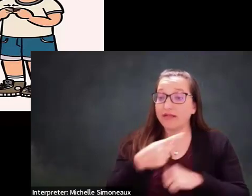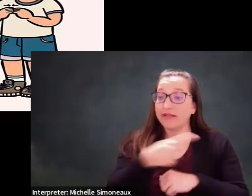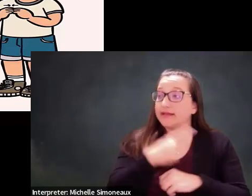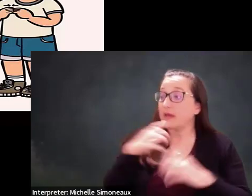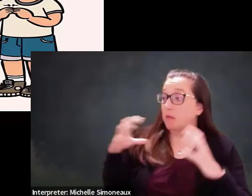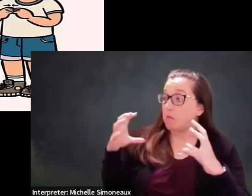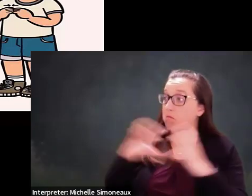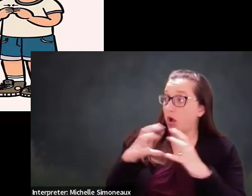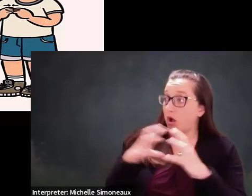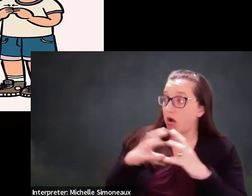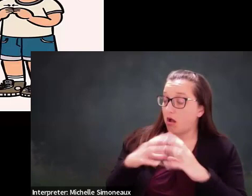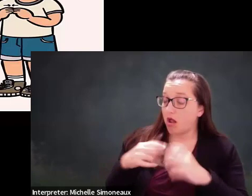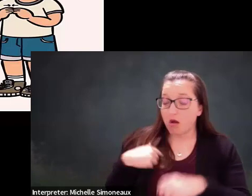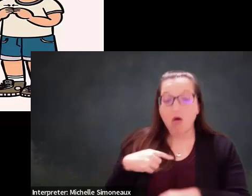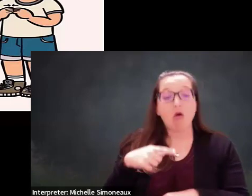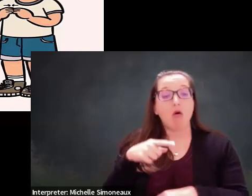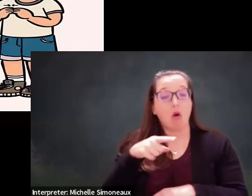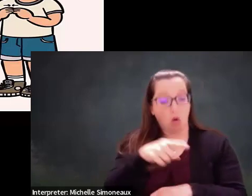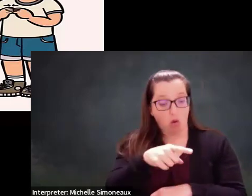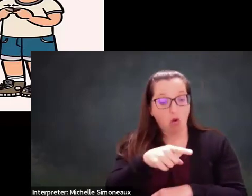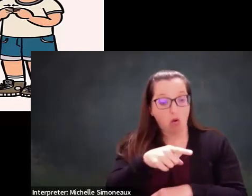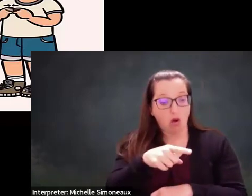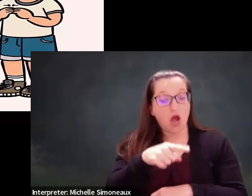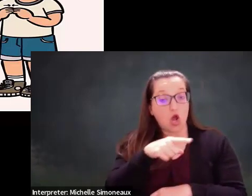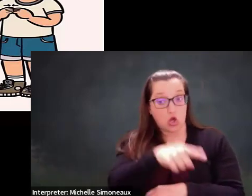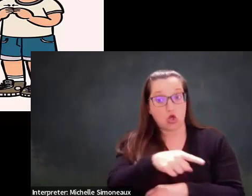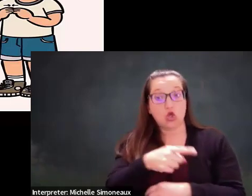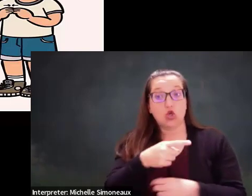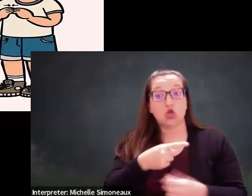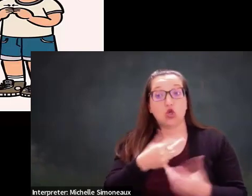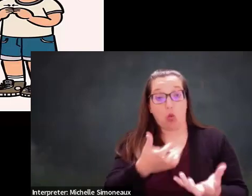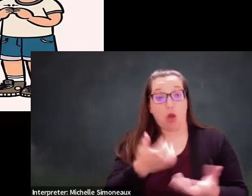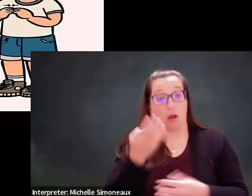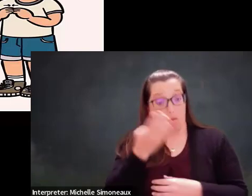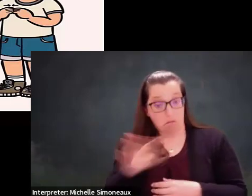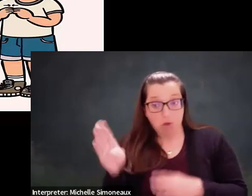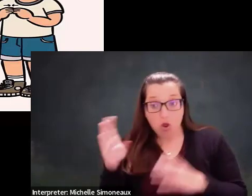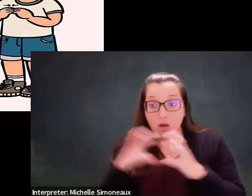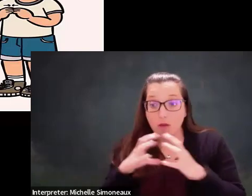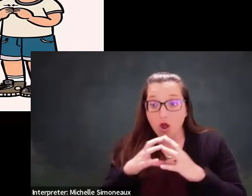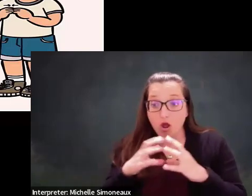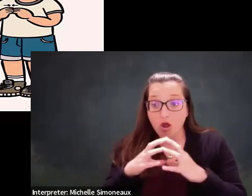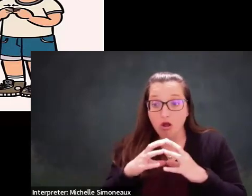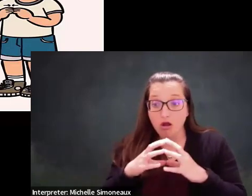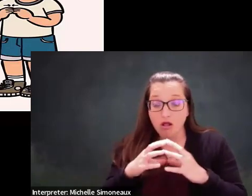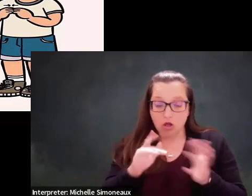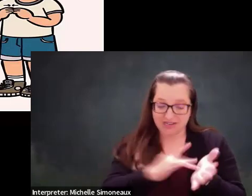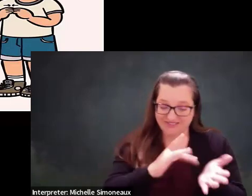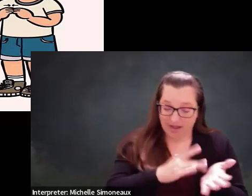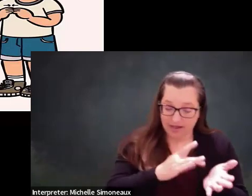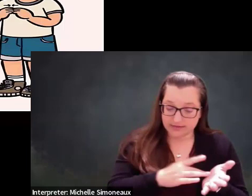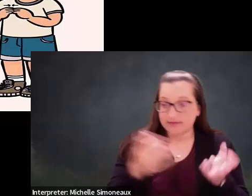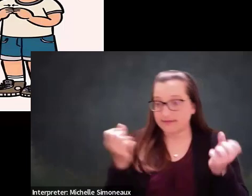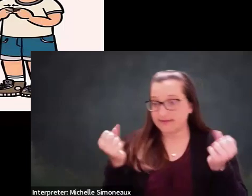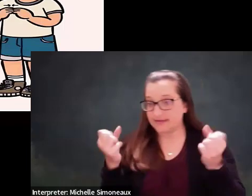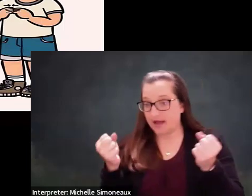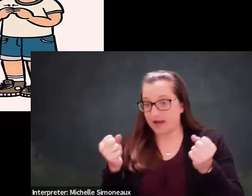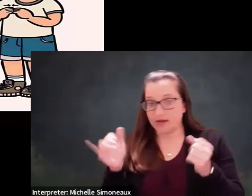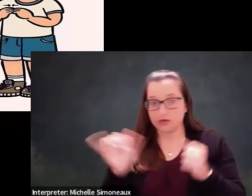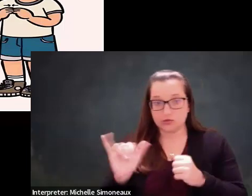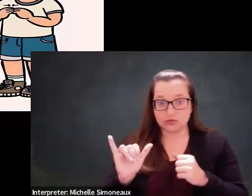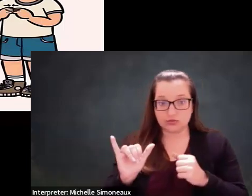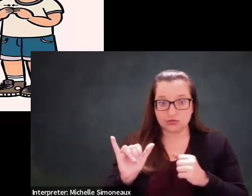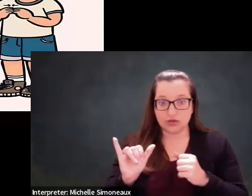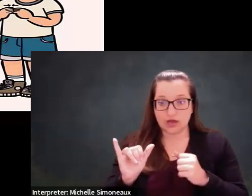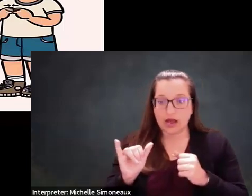use my device and I'm like, do you like want blue ball? And then I sign want blue ball. And then again, I'm